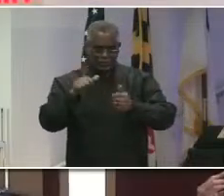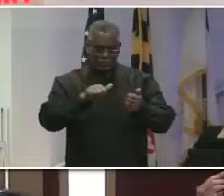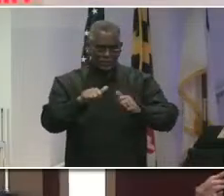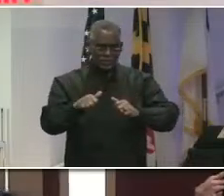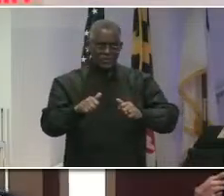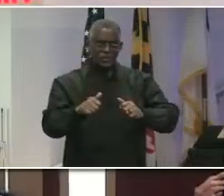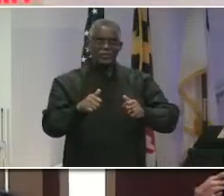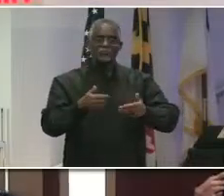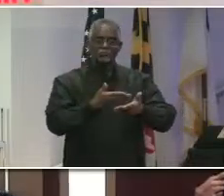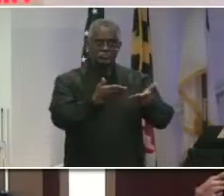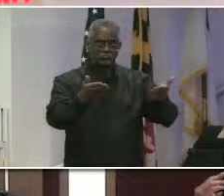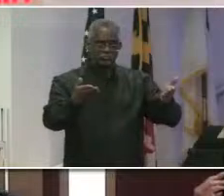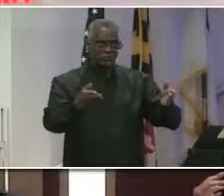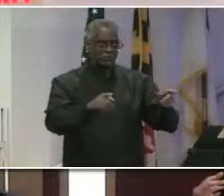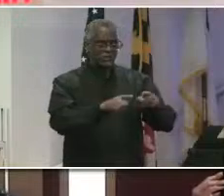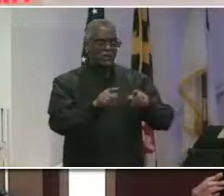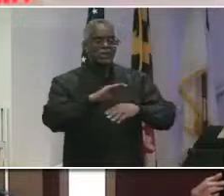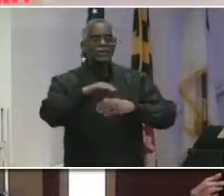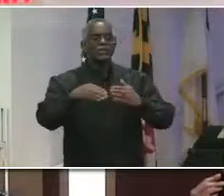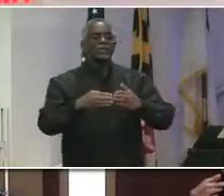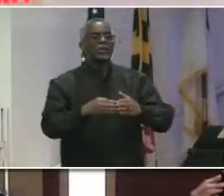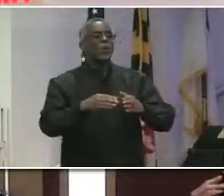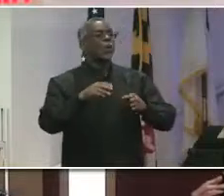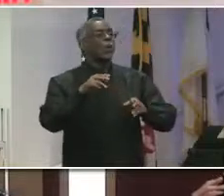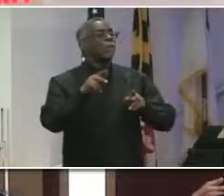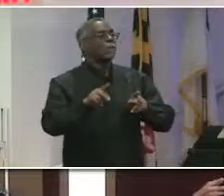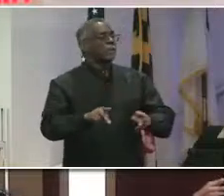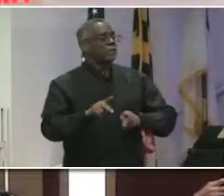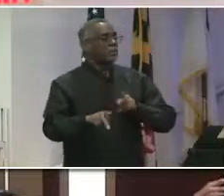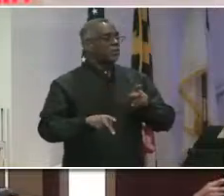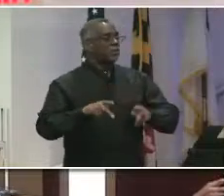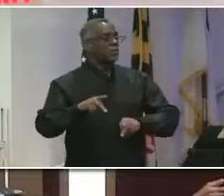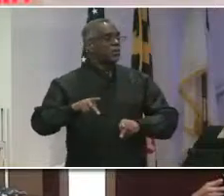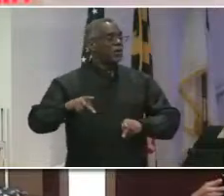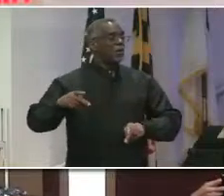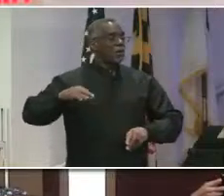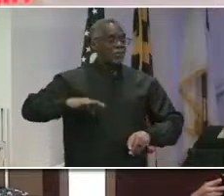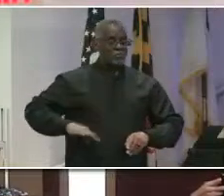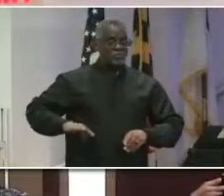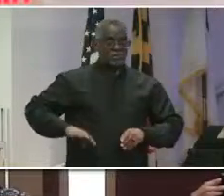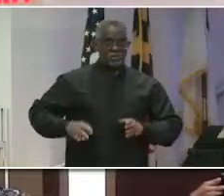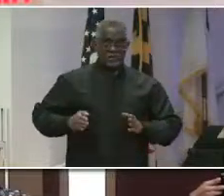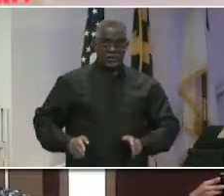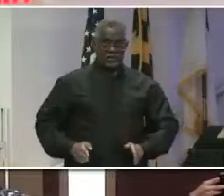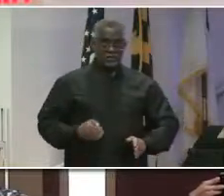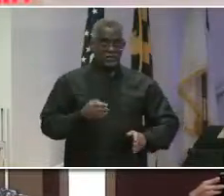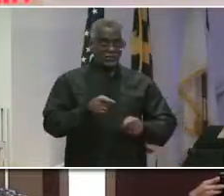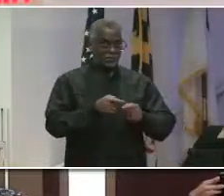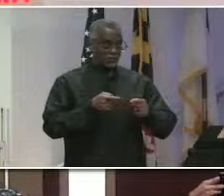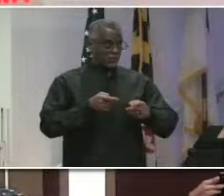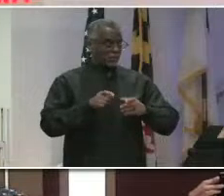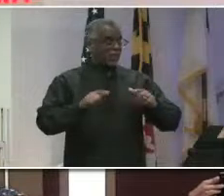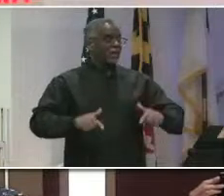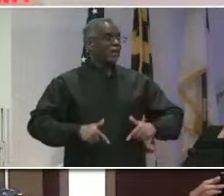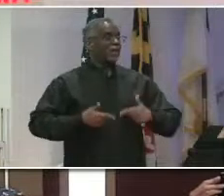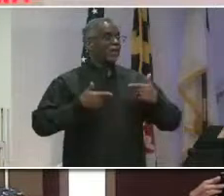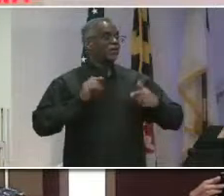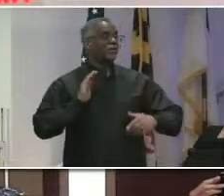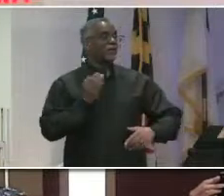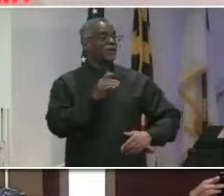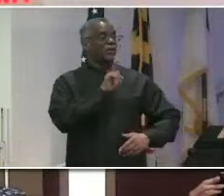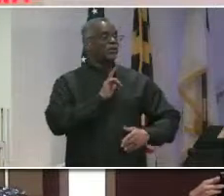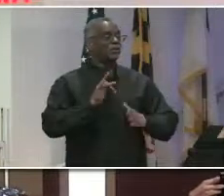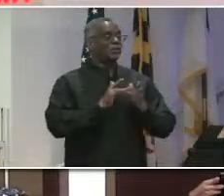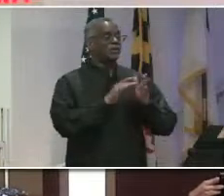Dearly beloved, for as much as all persons are heirs of life, and everlasting subjects of saving grace of the Holy Spirit, and that our Lord Jesus